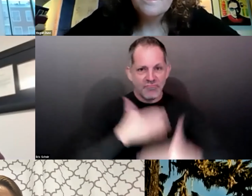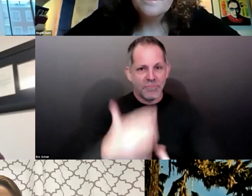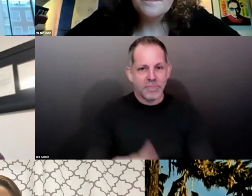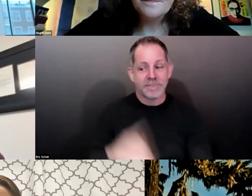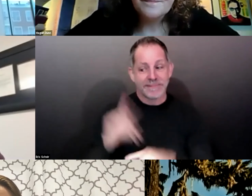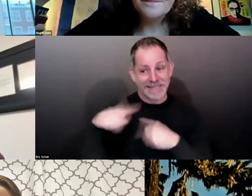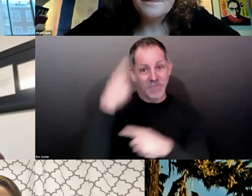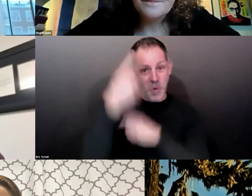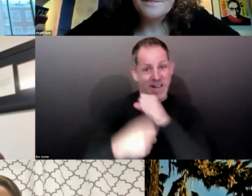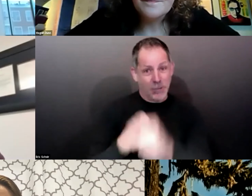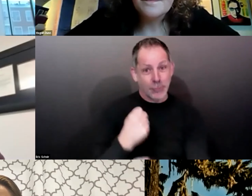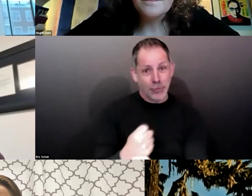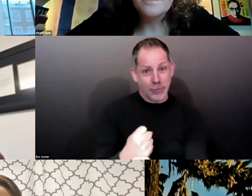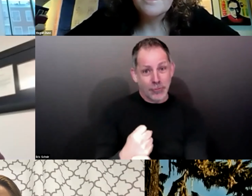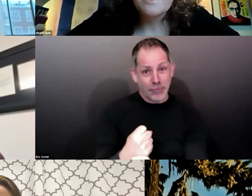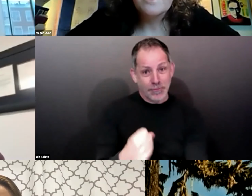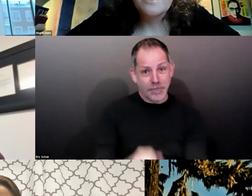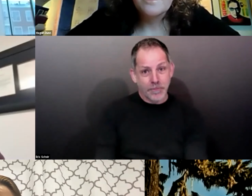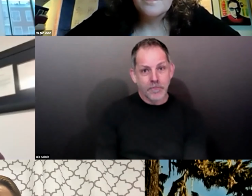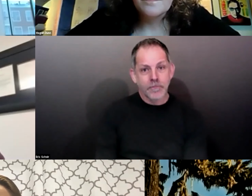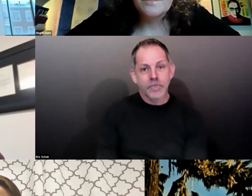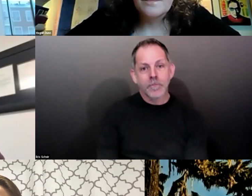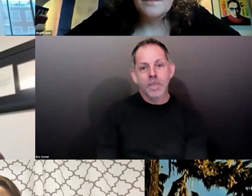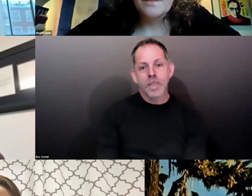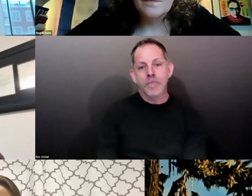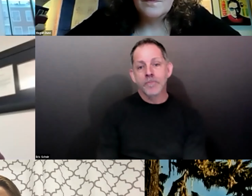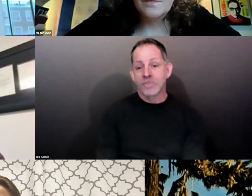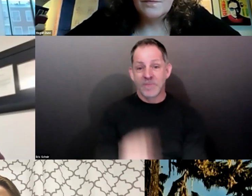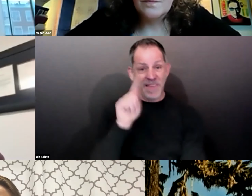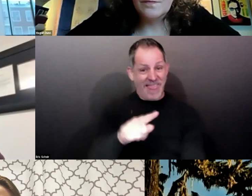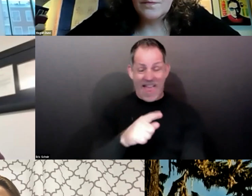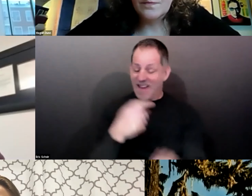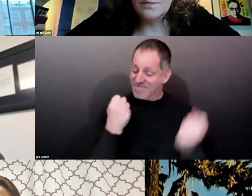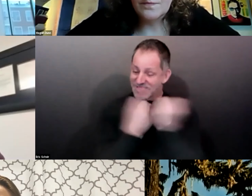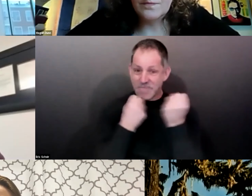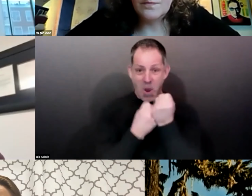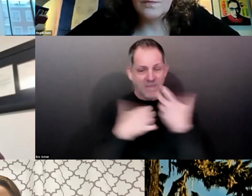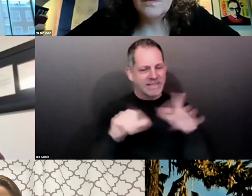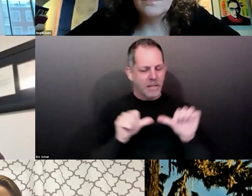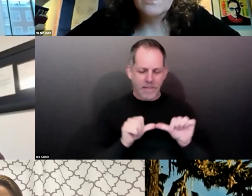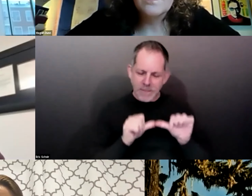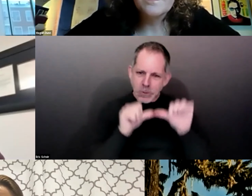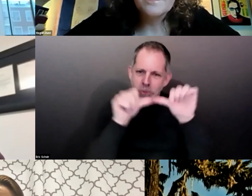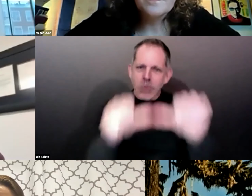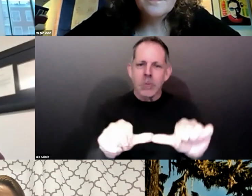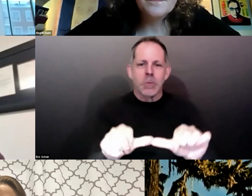in all of our lives. And because of that, we are so fortunate to live in Snohomish County.